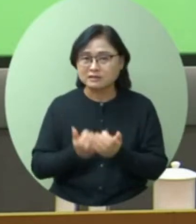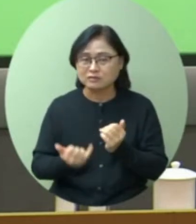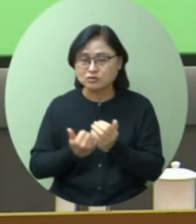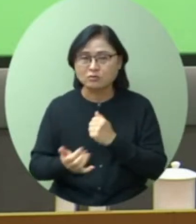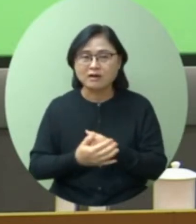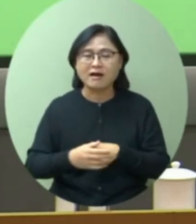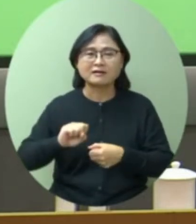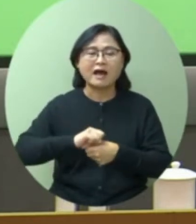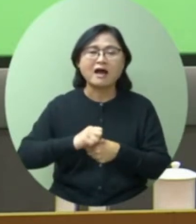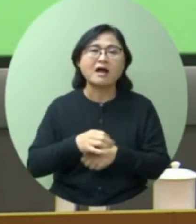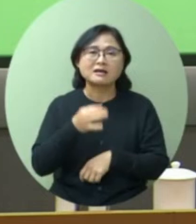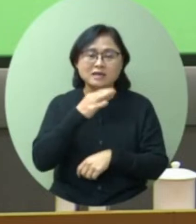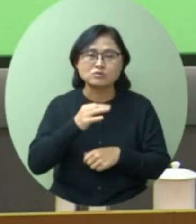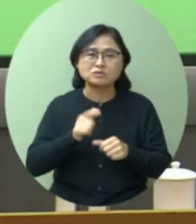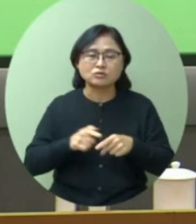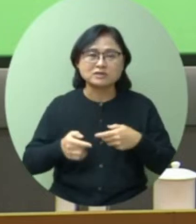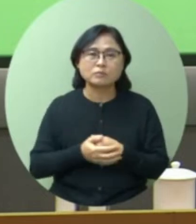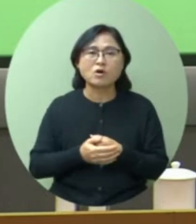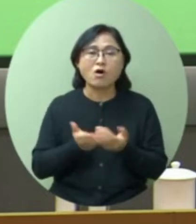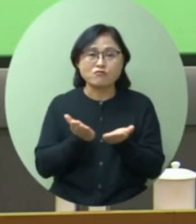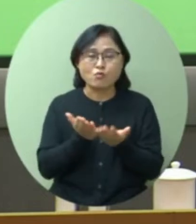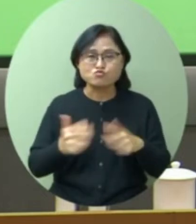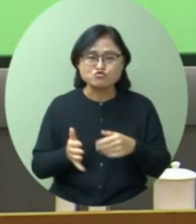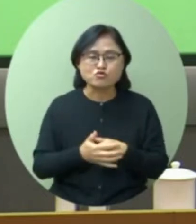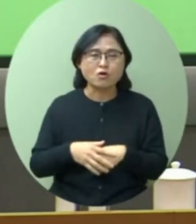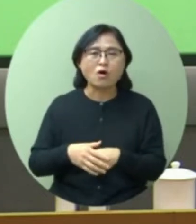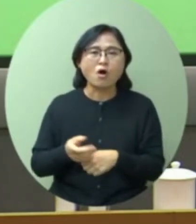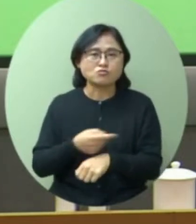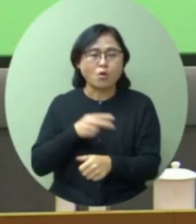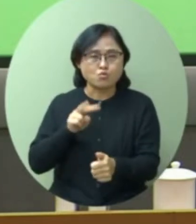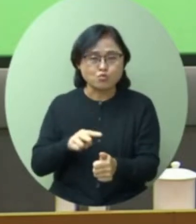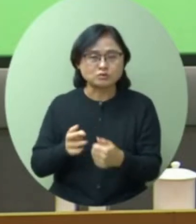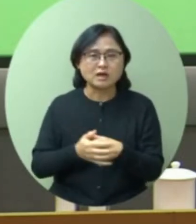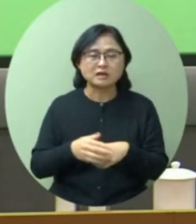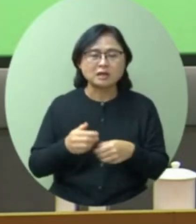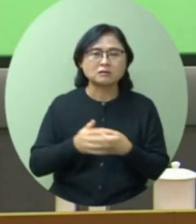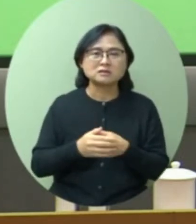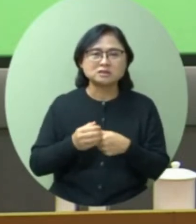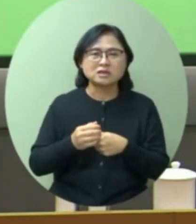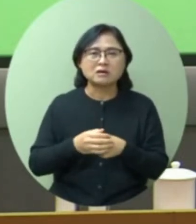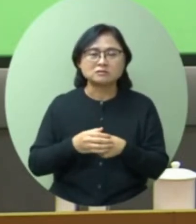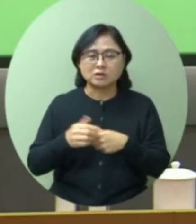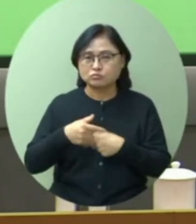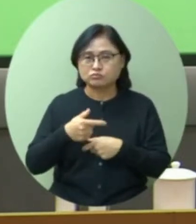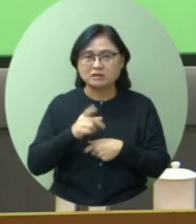be counseling for childbirth. There will be efforts to foster